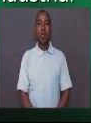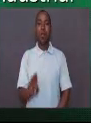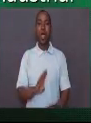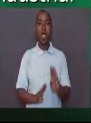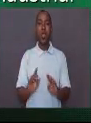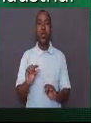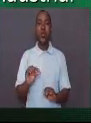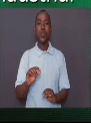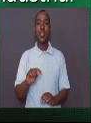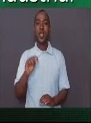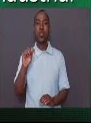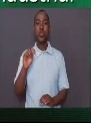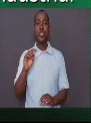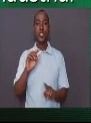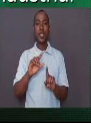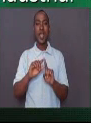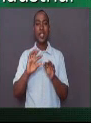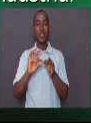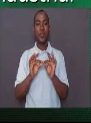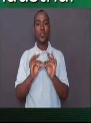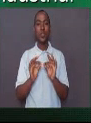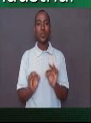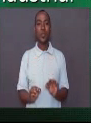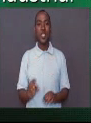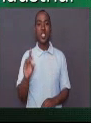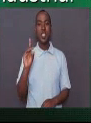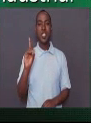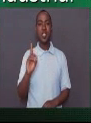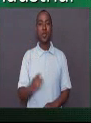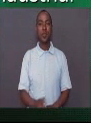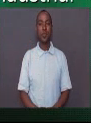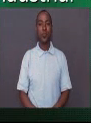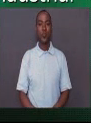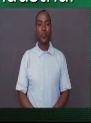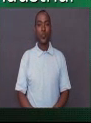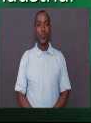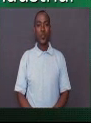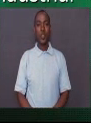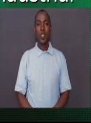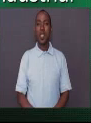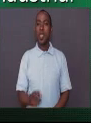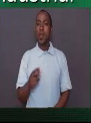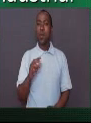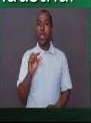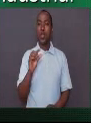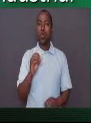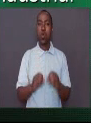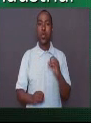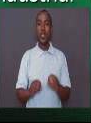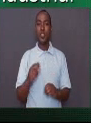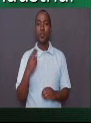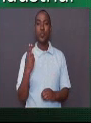Biotechnology would be defined by D, the use of microorganisms to